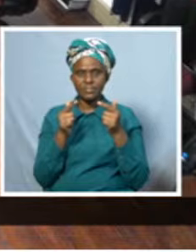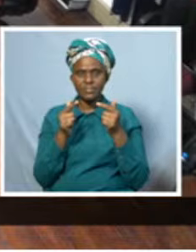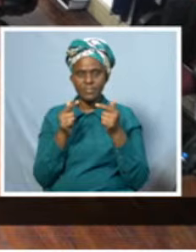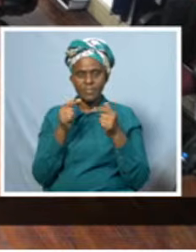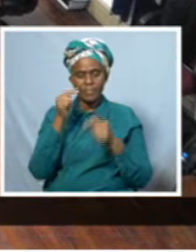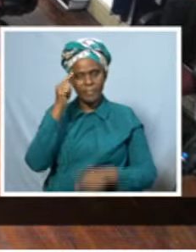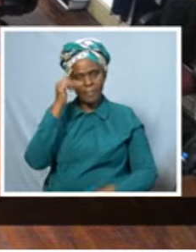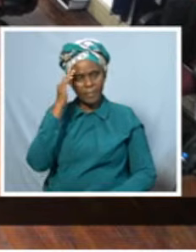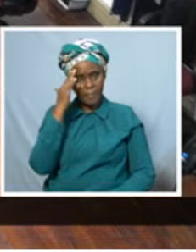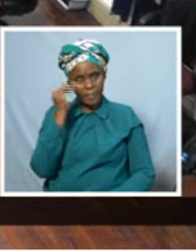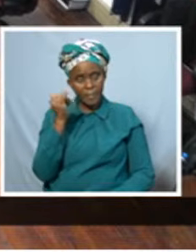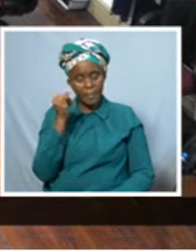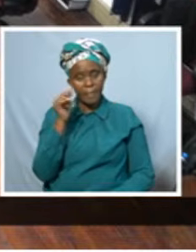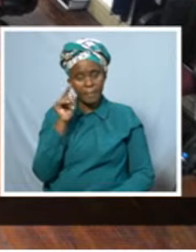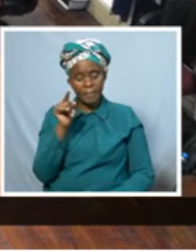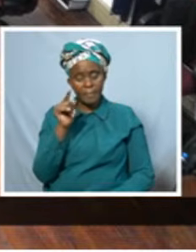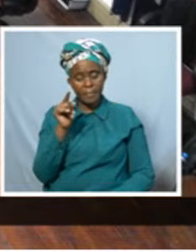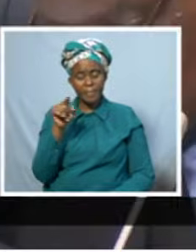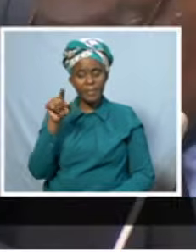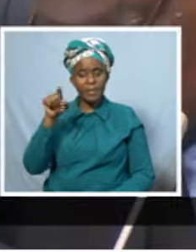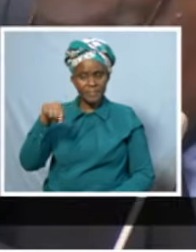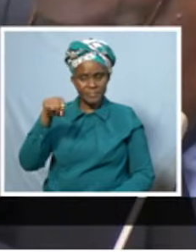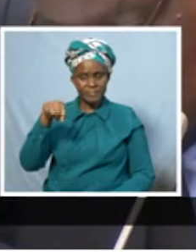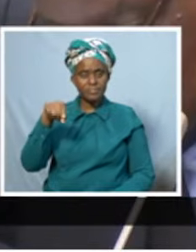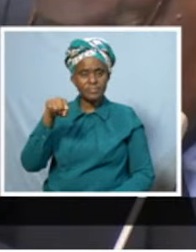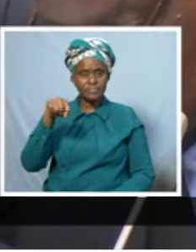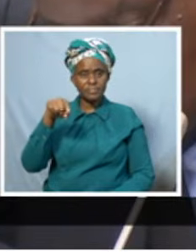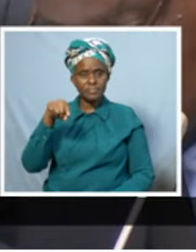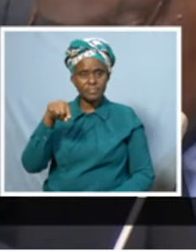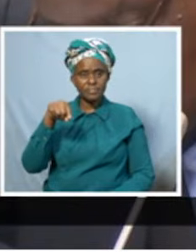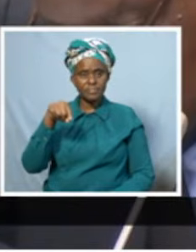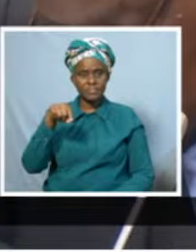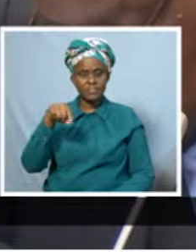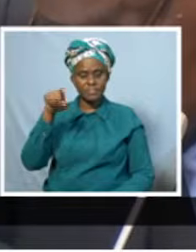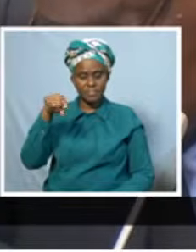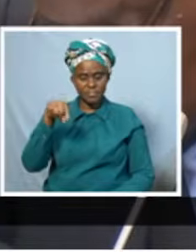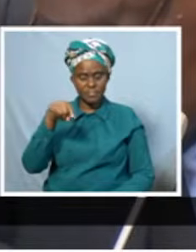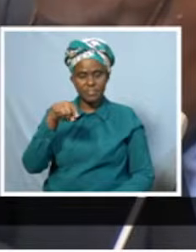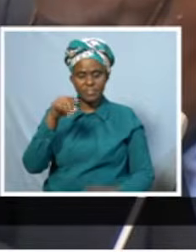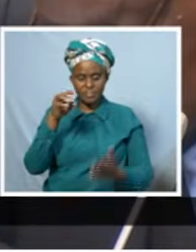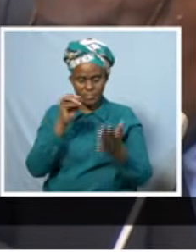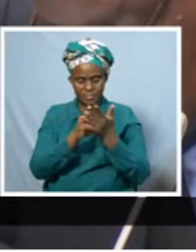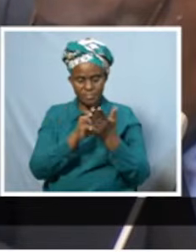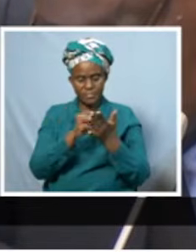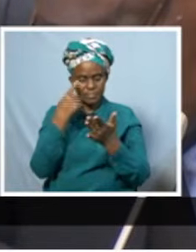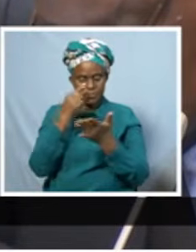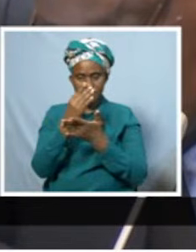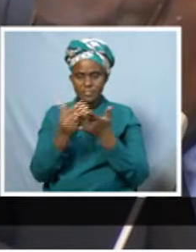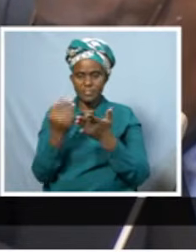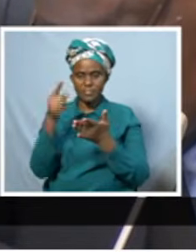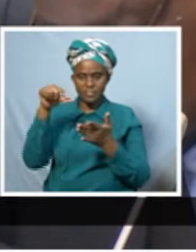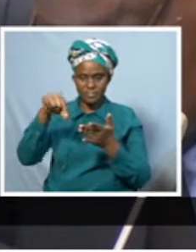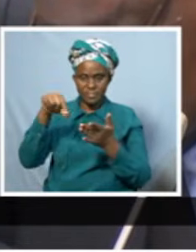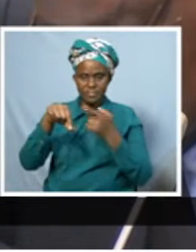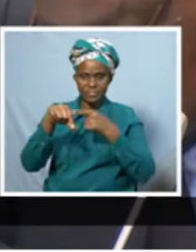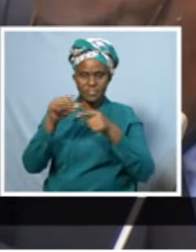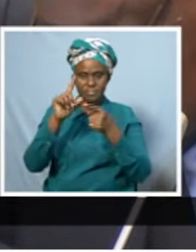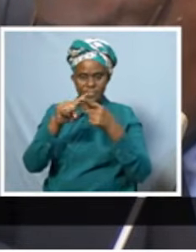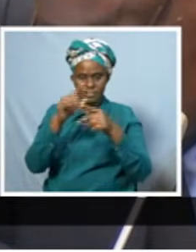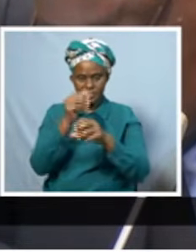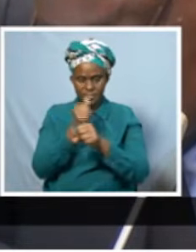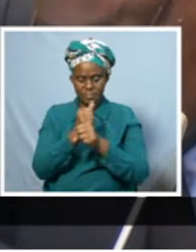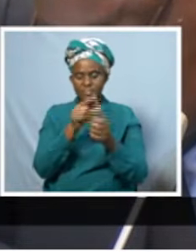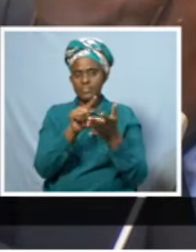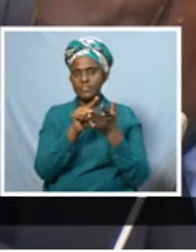to meeting requirements, because there are requirements that are enshrined for someone to qualify to get the